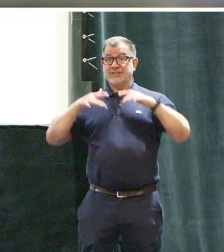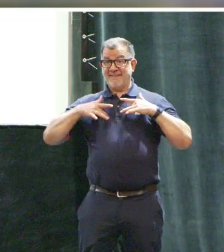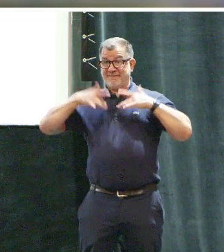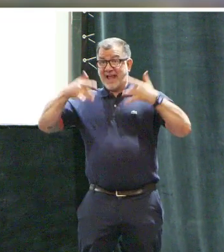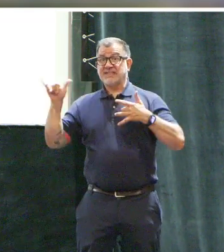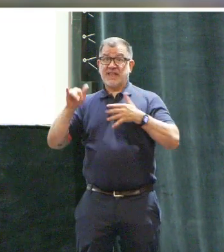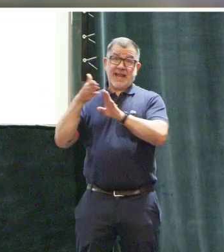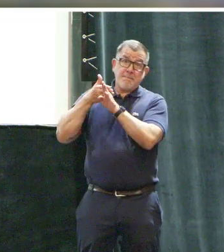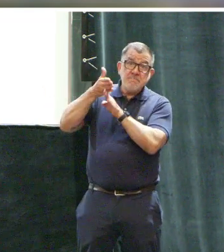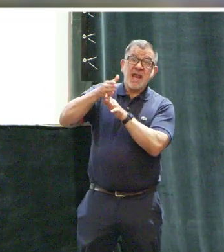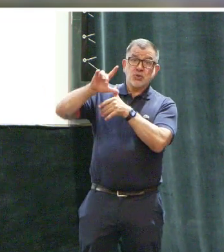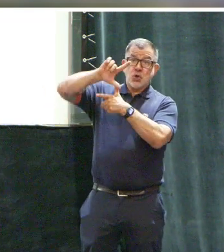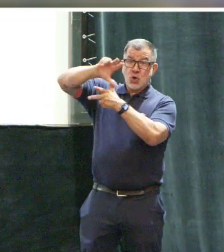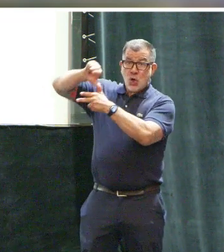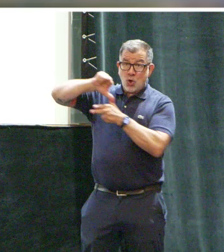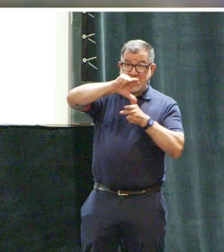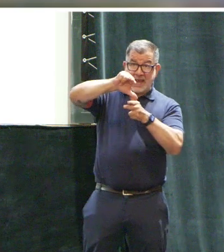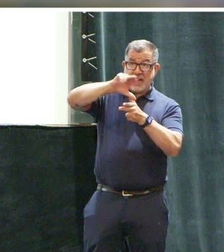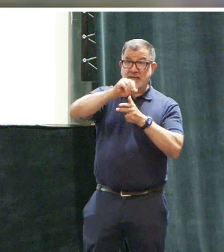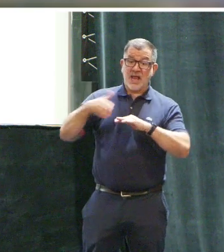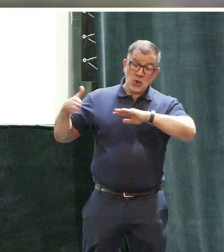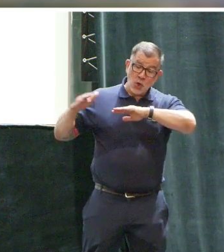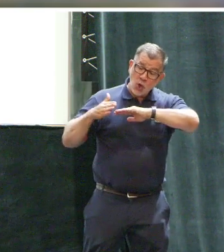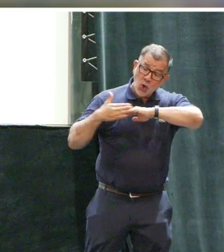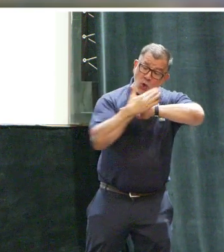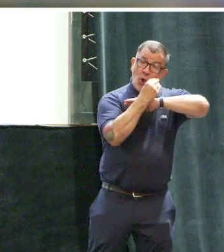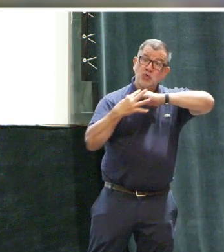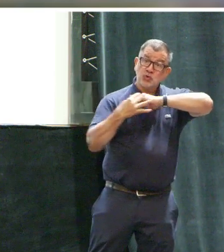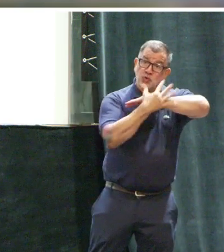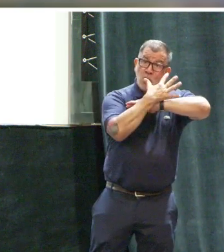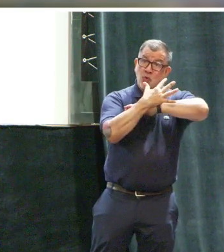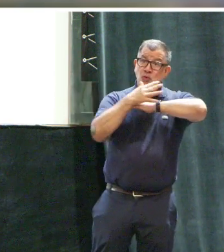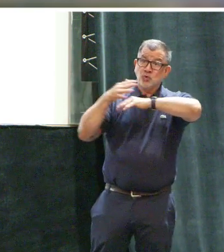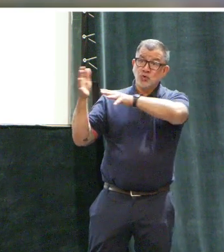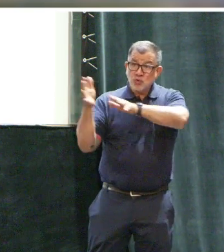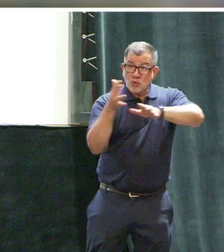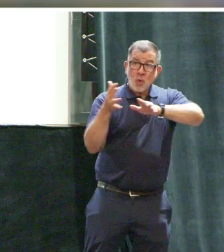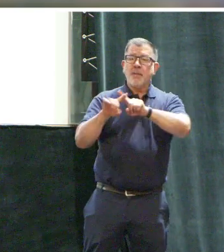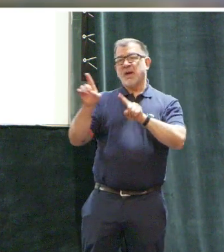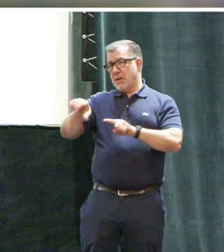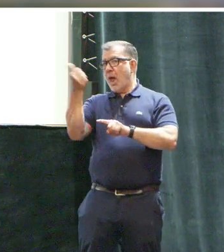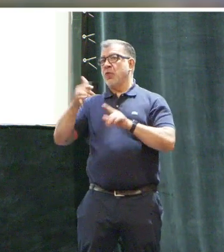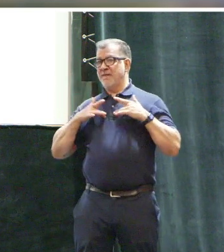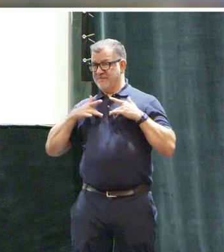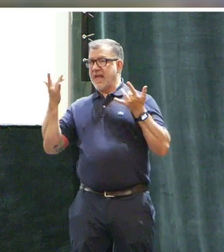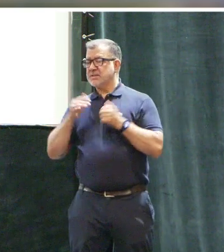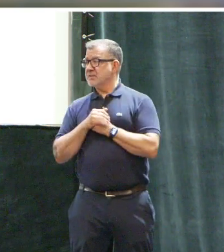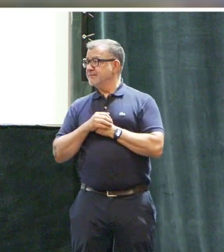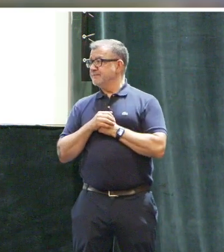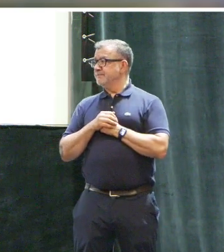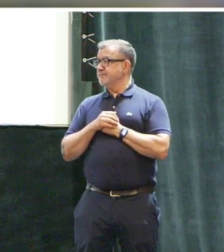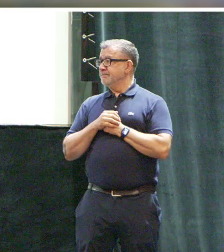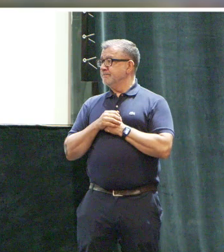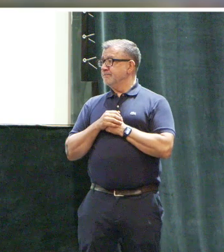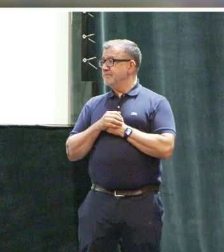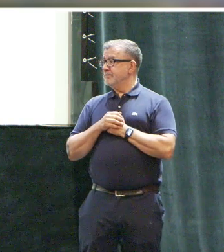or storms, coastal storms, but also for extreme rainfall events. So we don't always get a